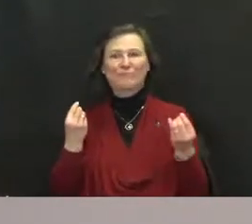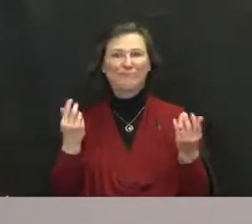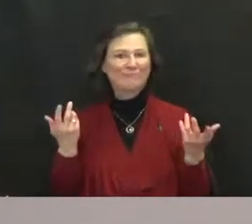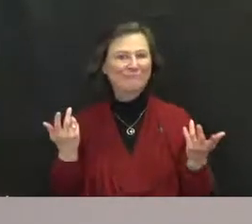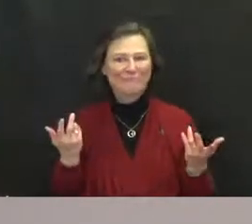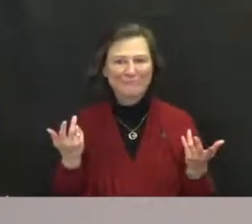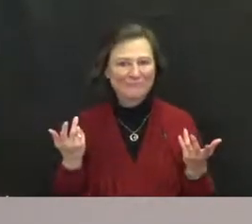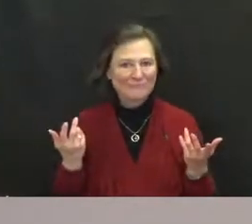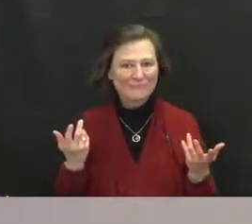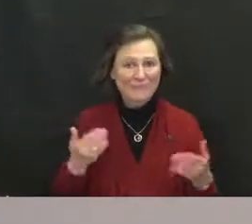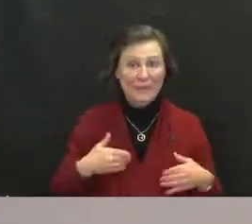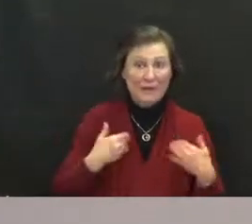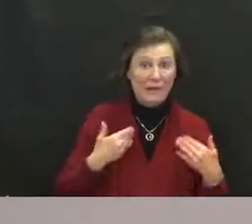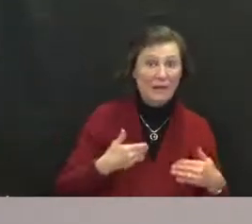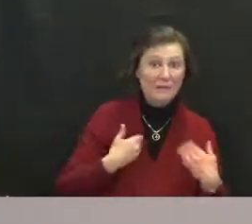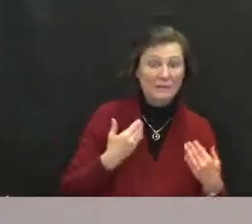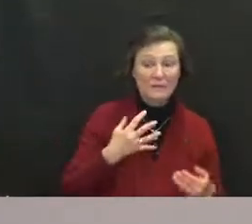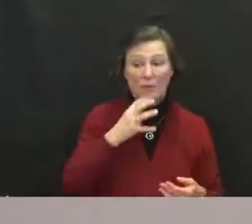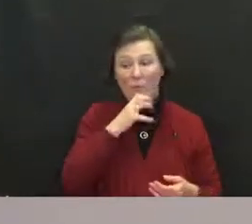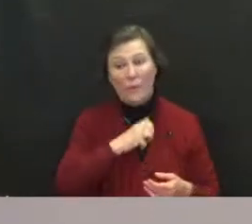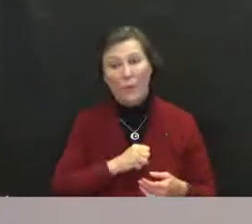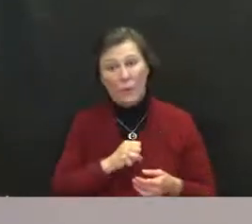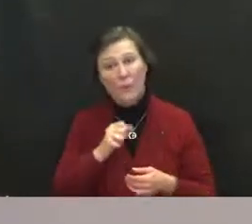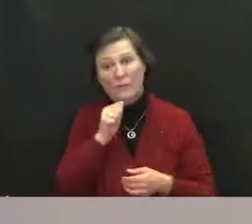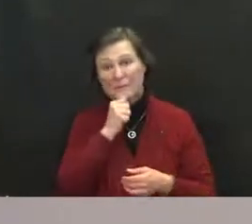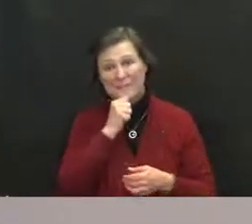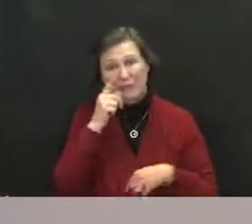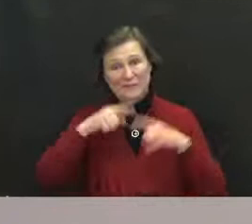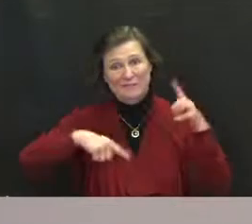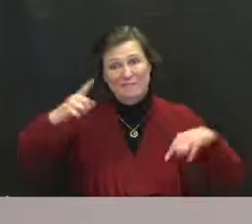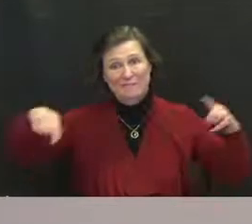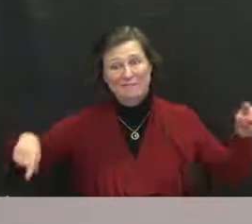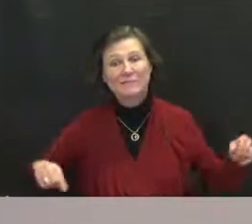Young and old have suffered in many ways.